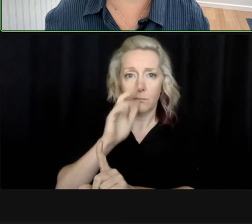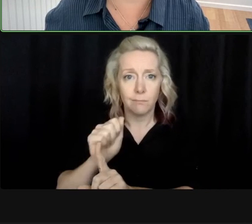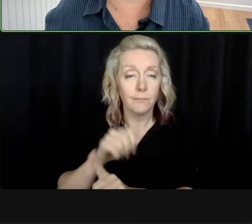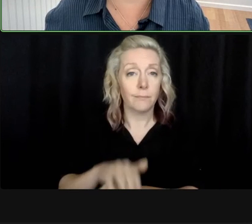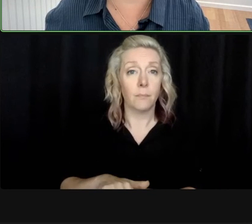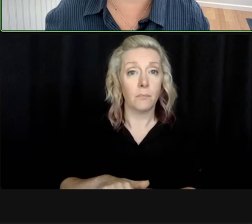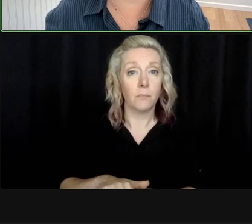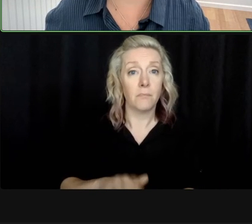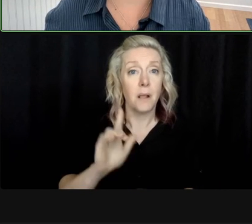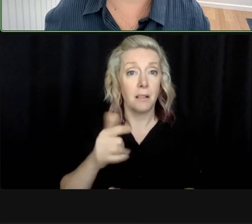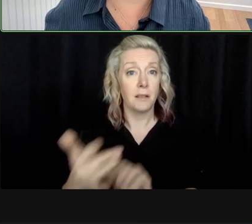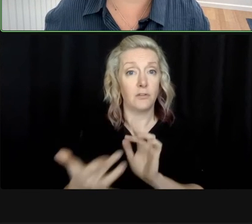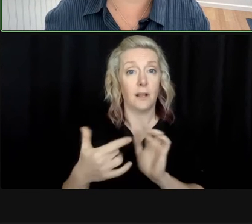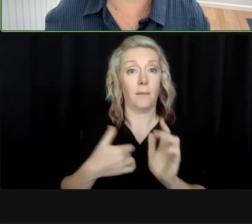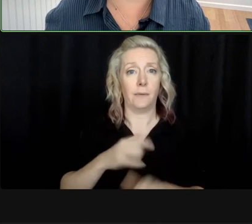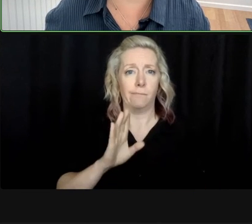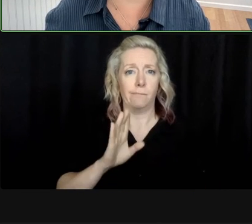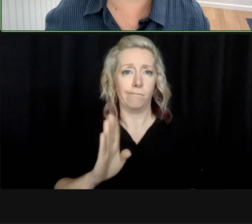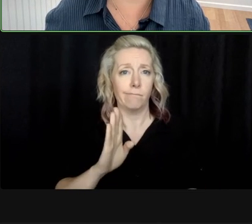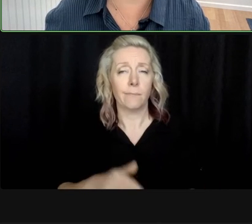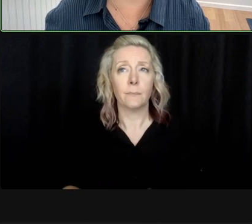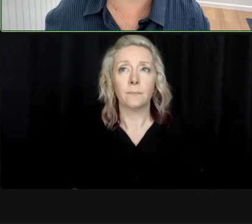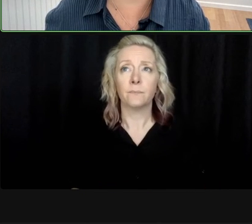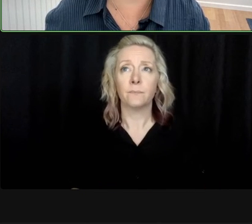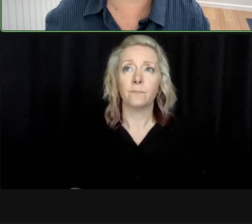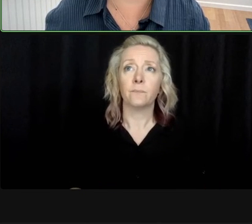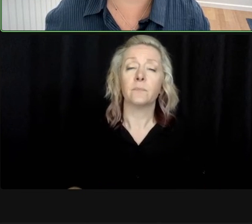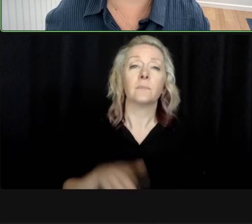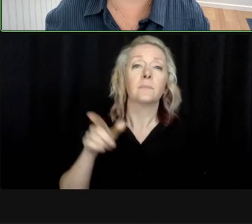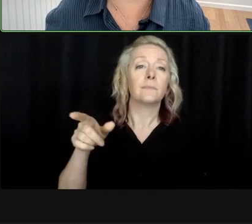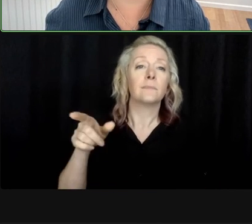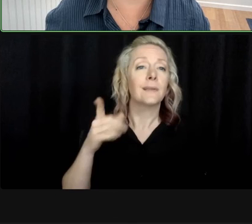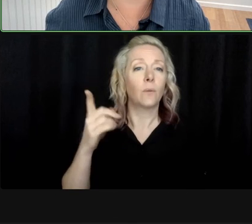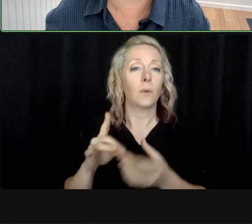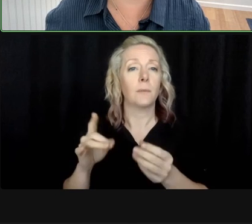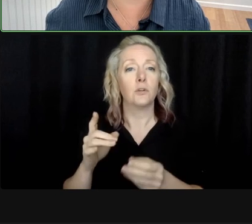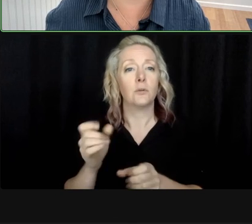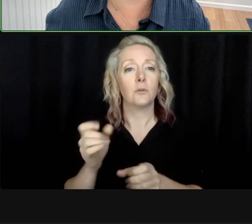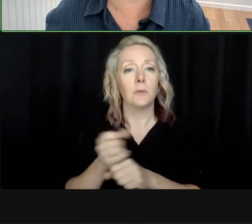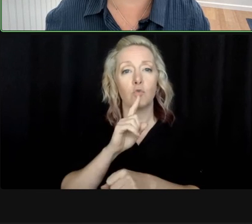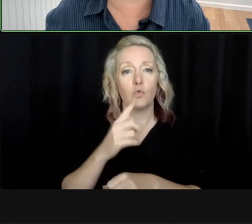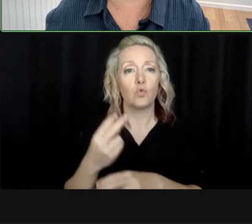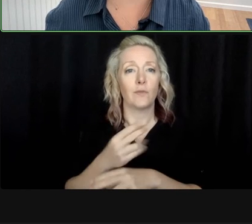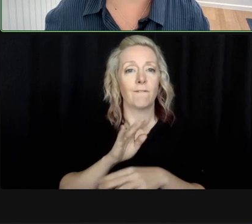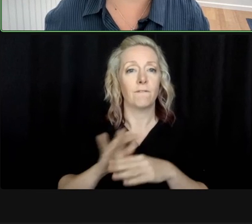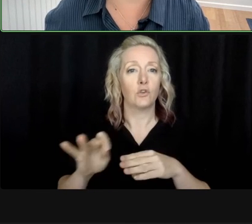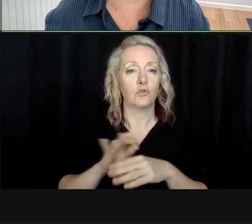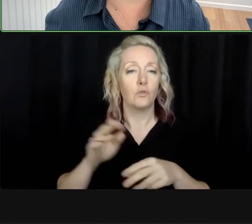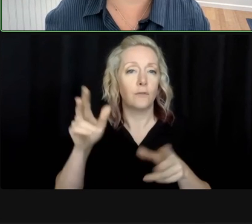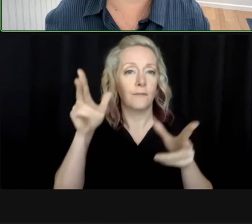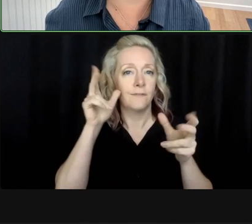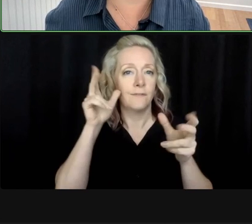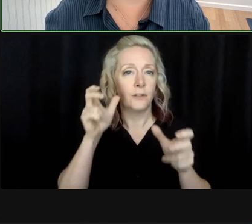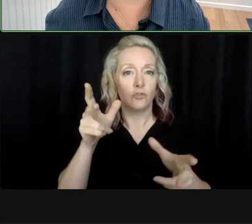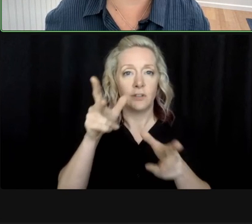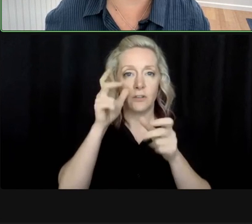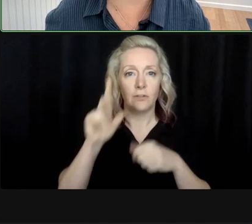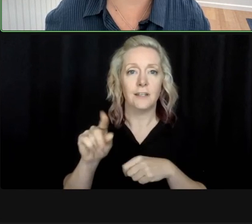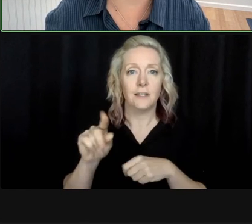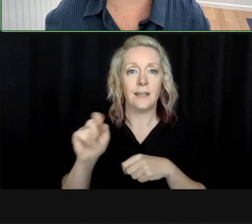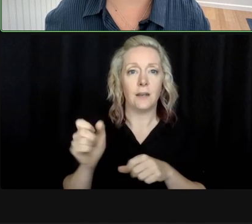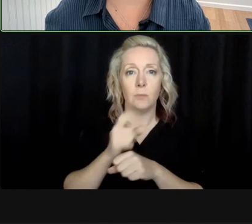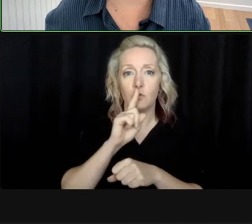contact me later, we could talk more. Be sure to use functional vision and functional hearing data to make sure they can access. Thank you for that